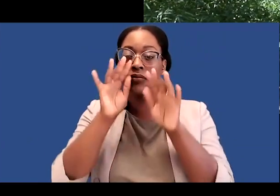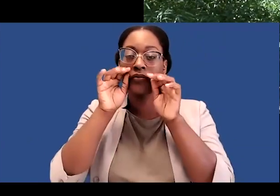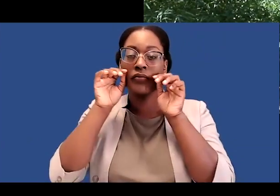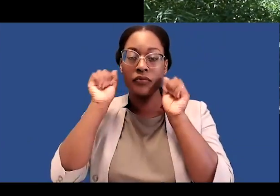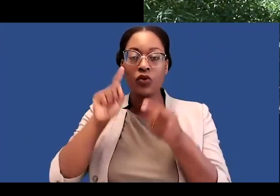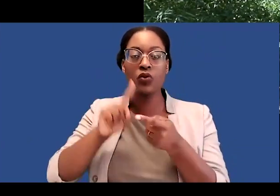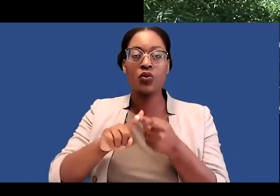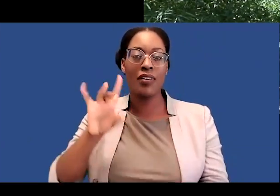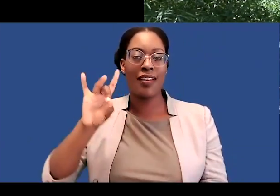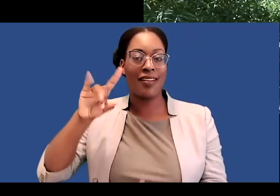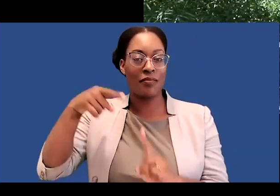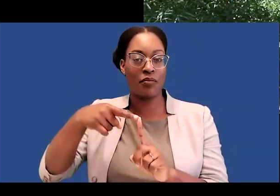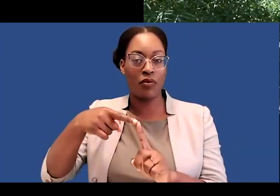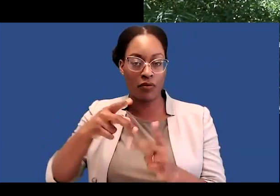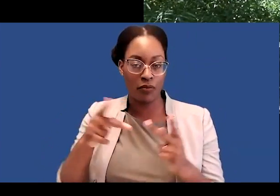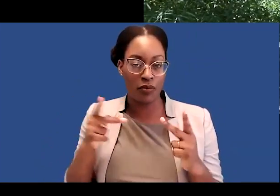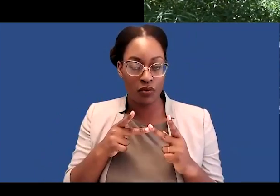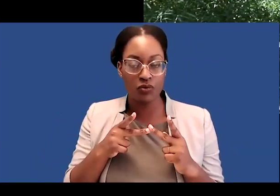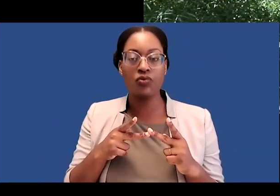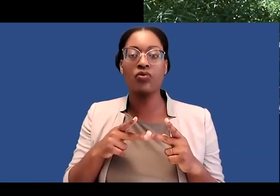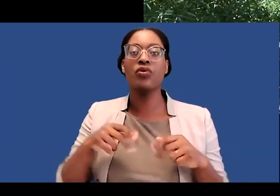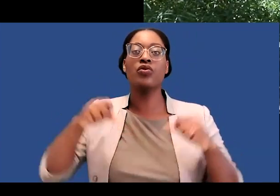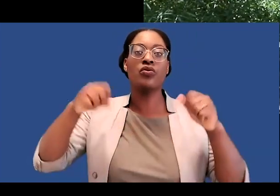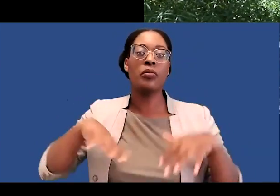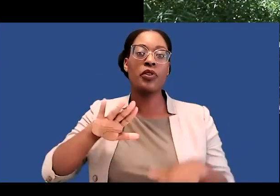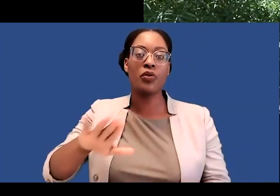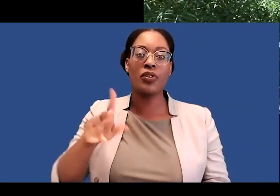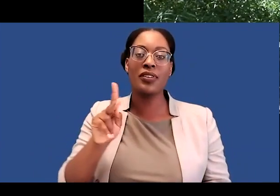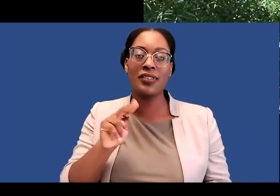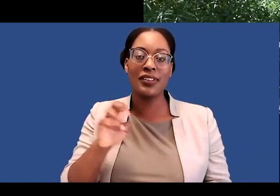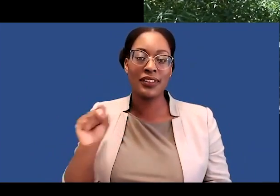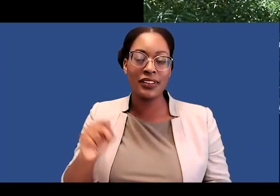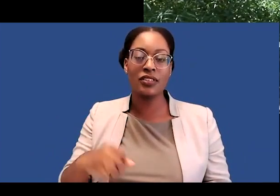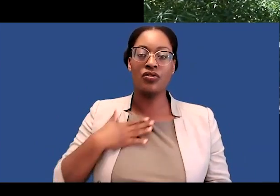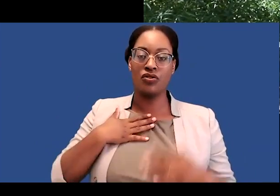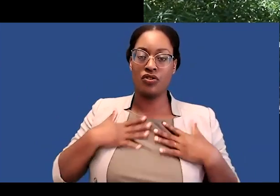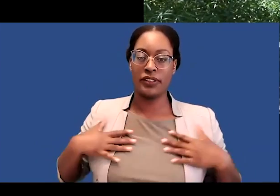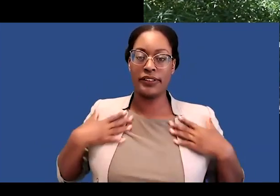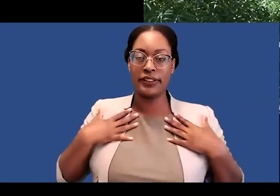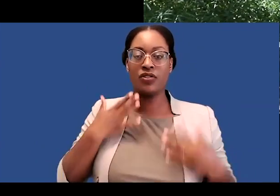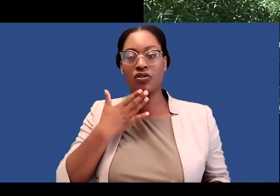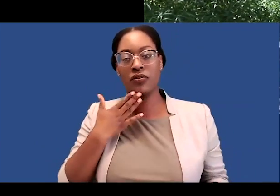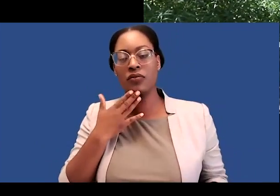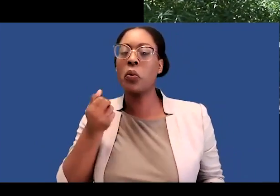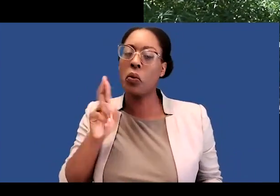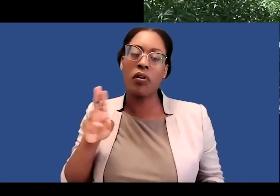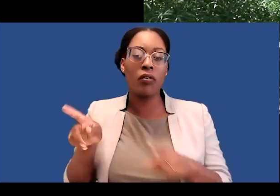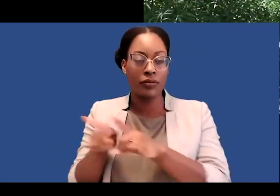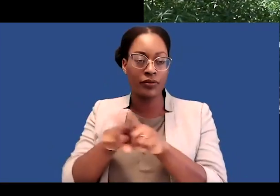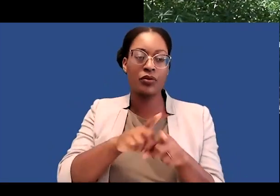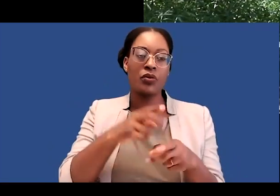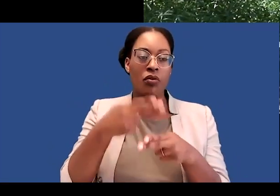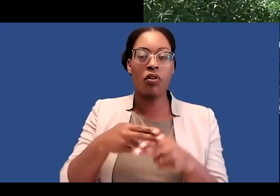Inhale into 8-point pose, dropping the knees, chest, and chin. Or chaturanga, which is your half push-up with